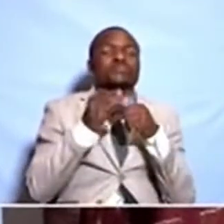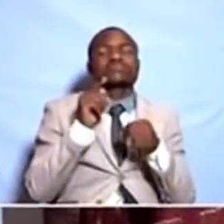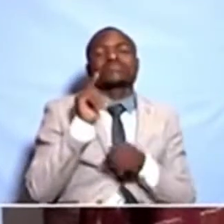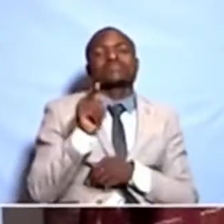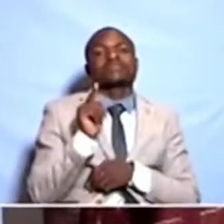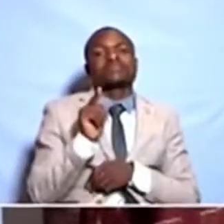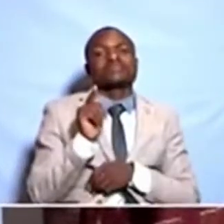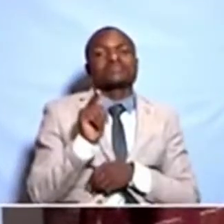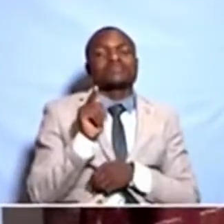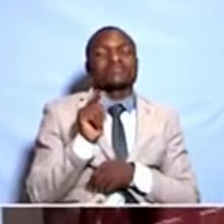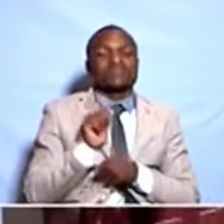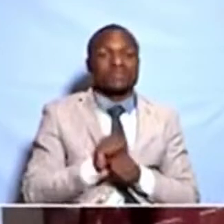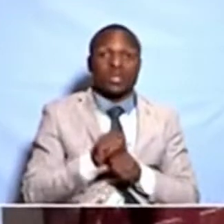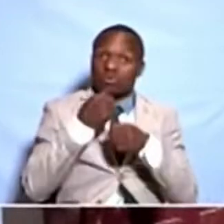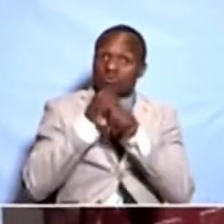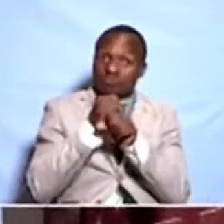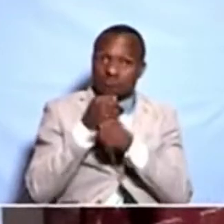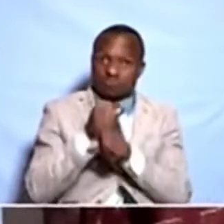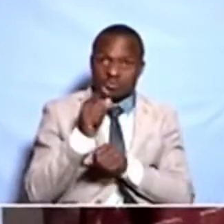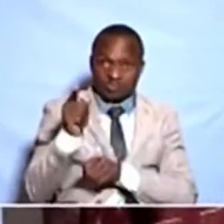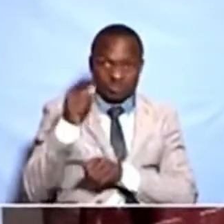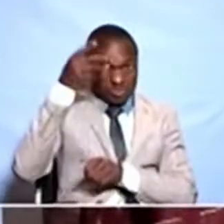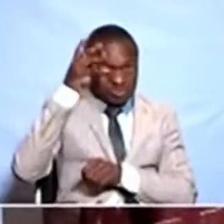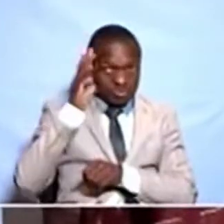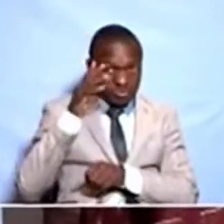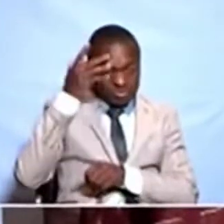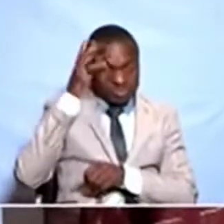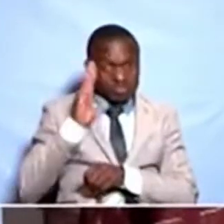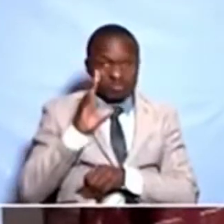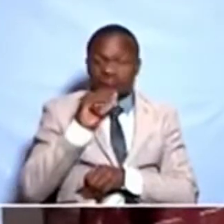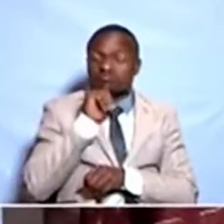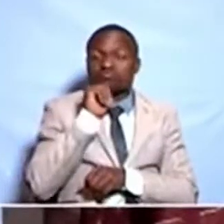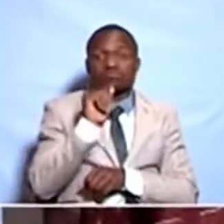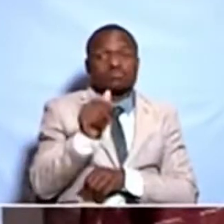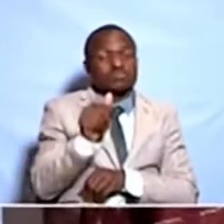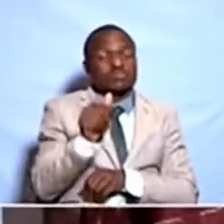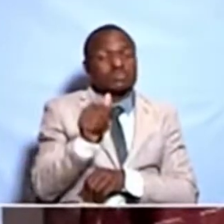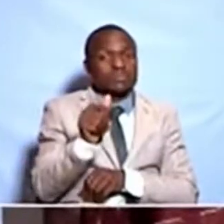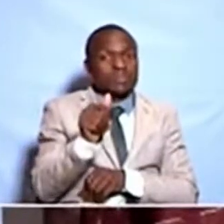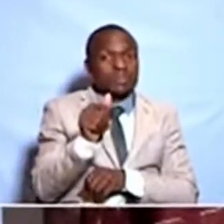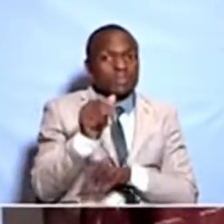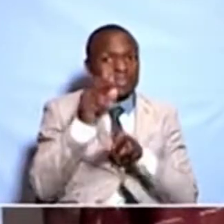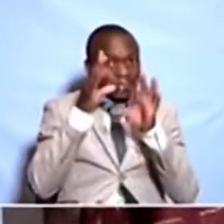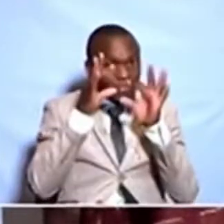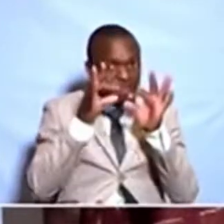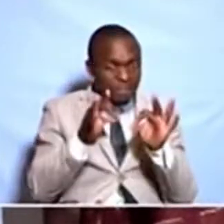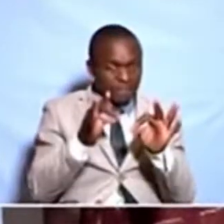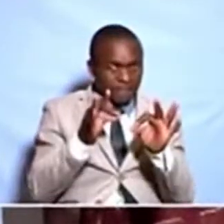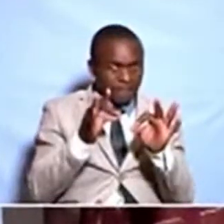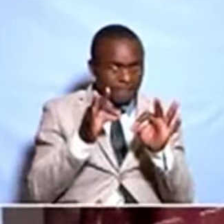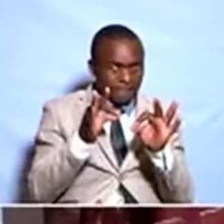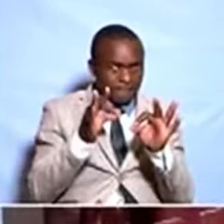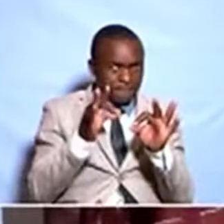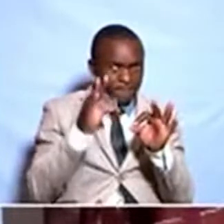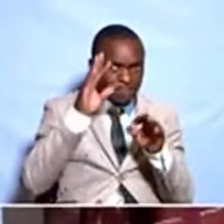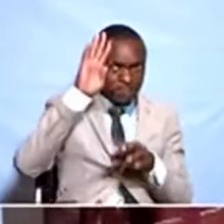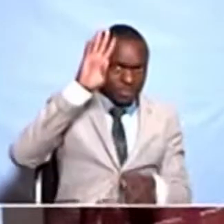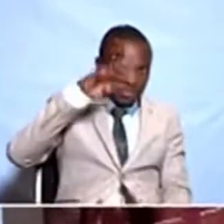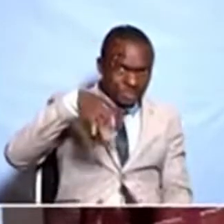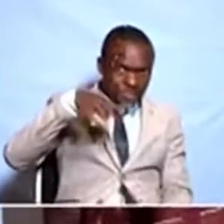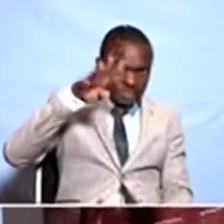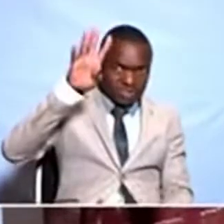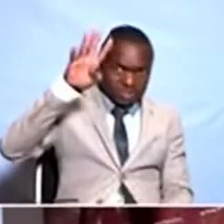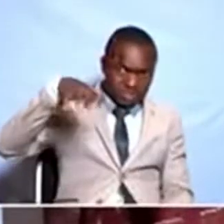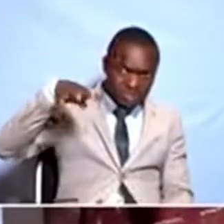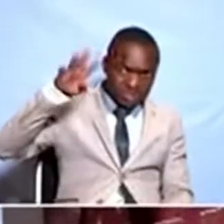actually making those changes which should be noted. But if the repainting